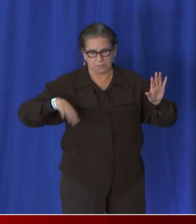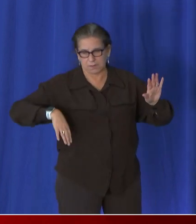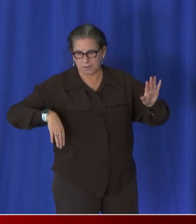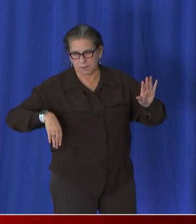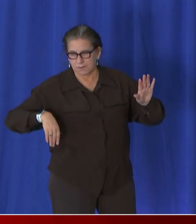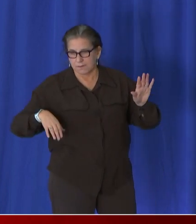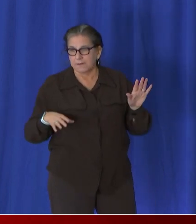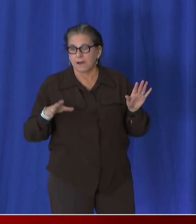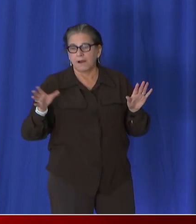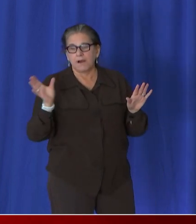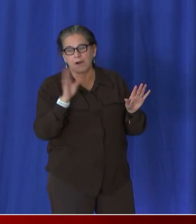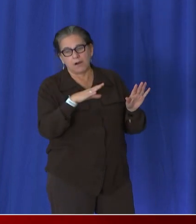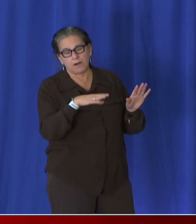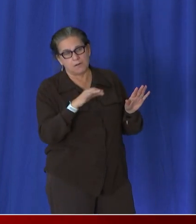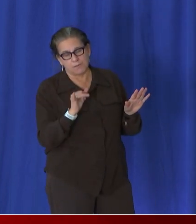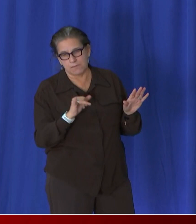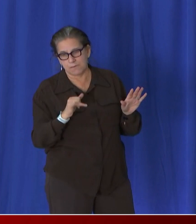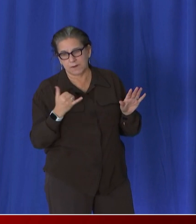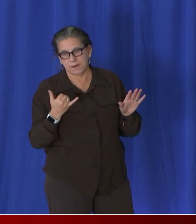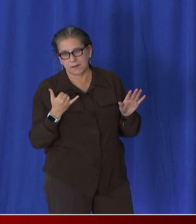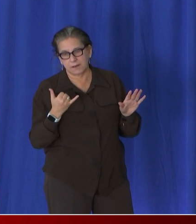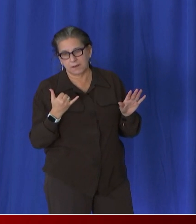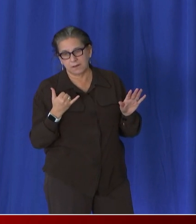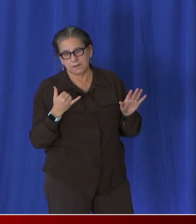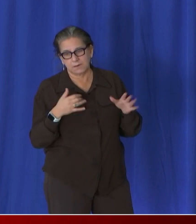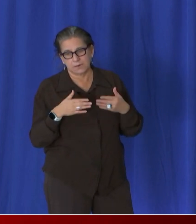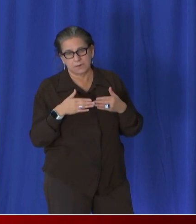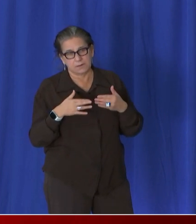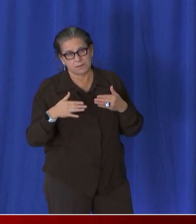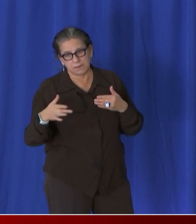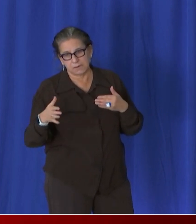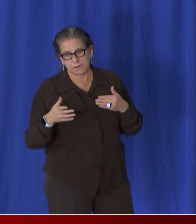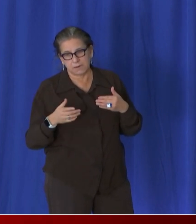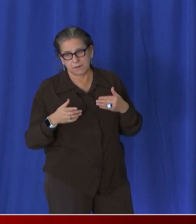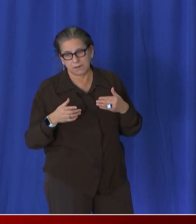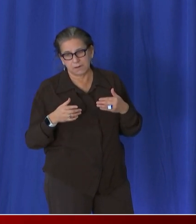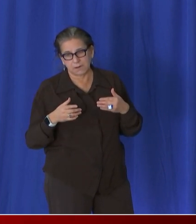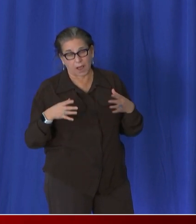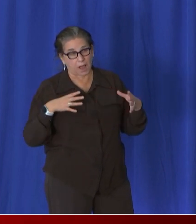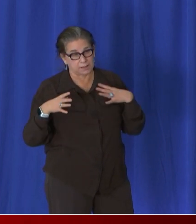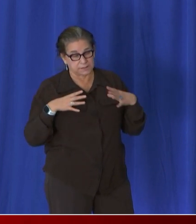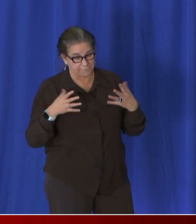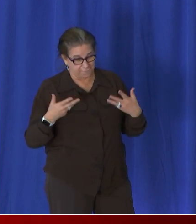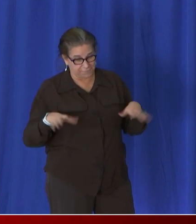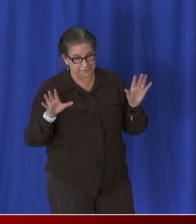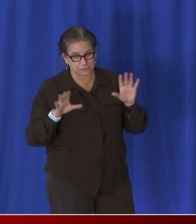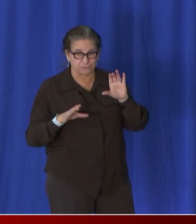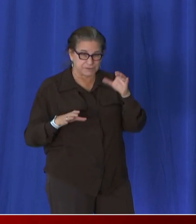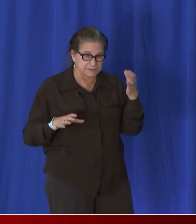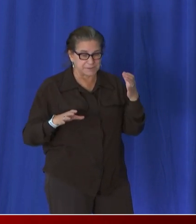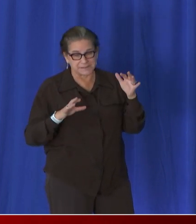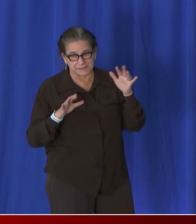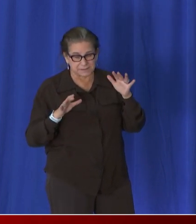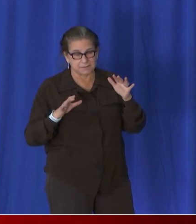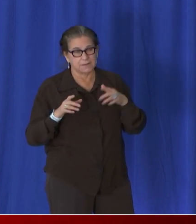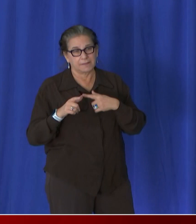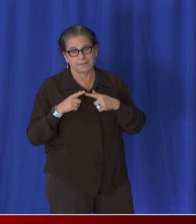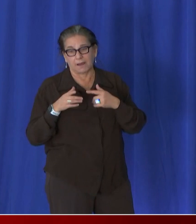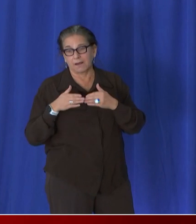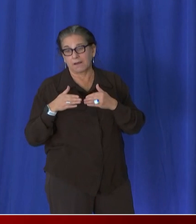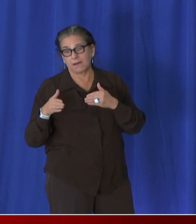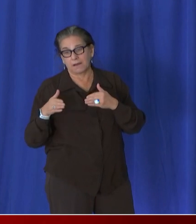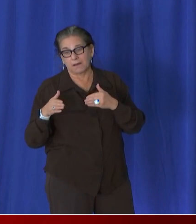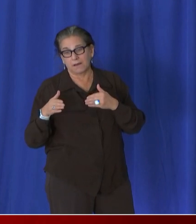interventions. What we're also going to do over the course of the next few days, especially after the holiday, or in between the holidays, I should say,